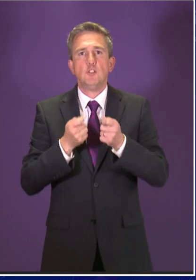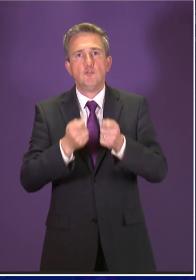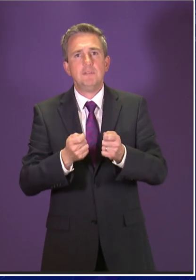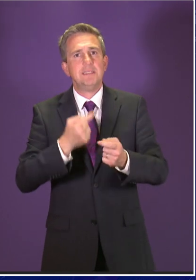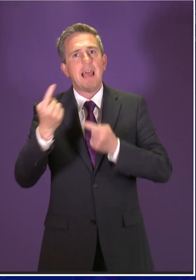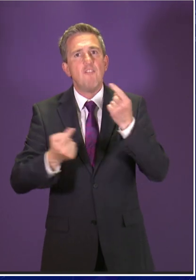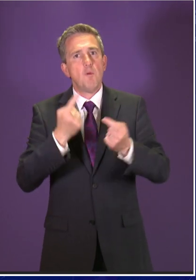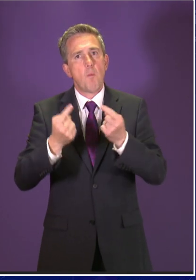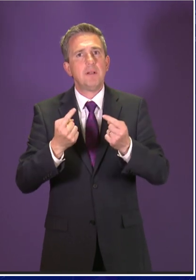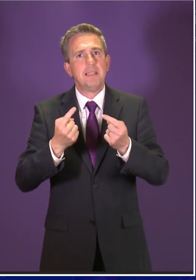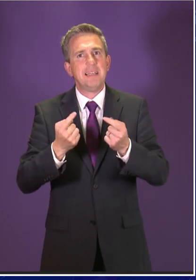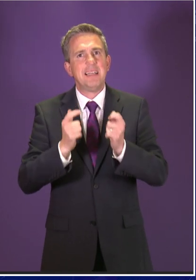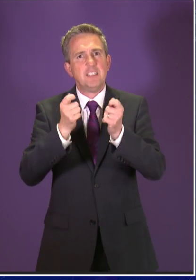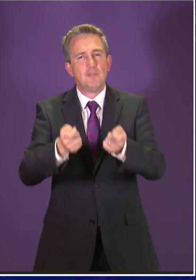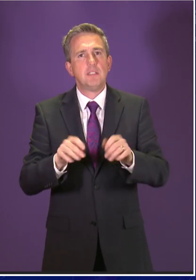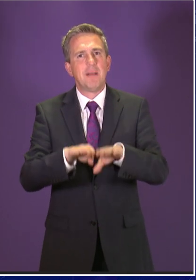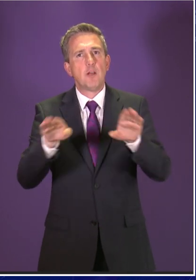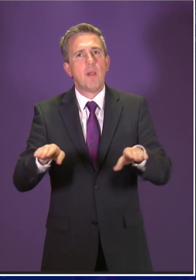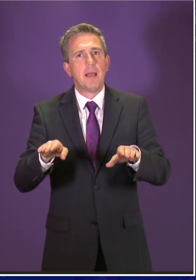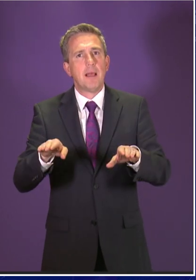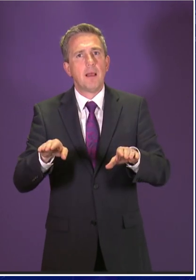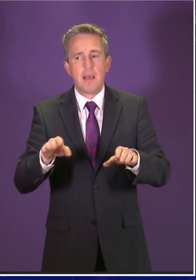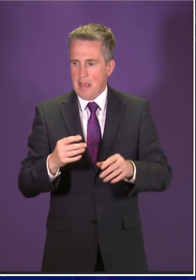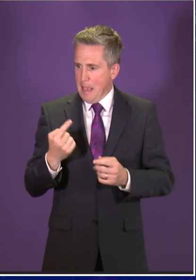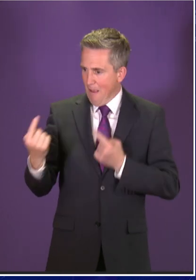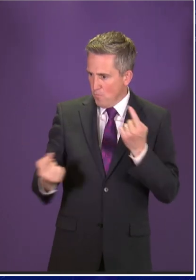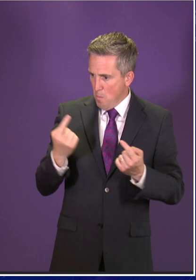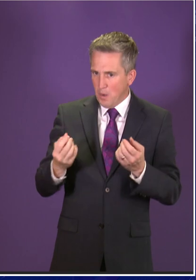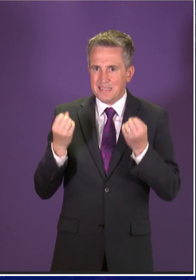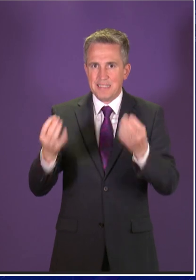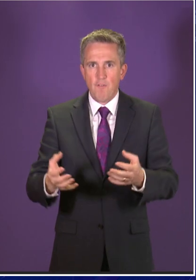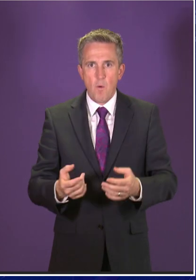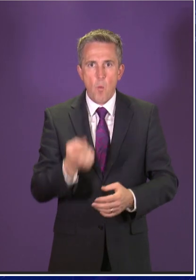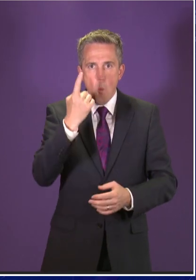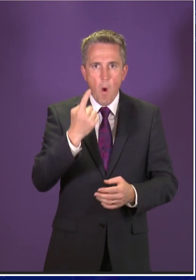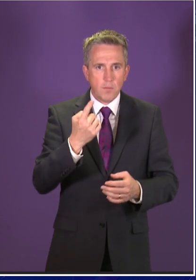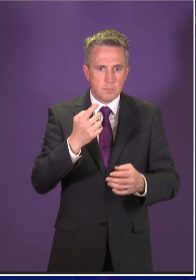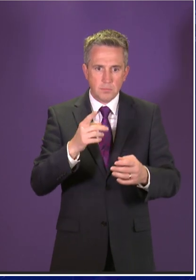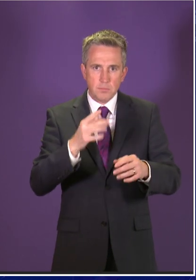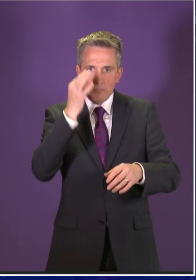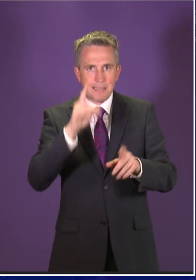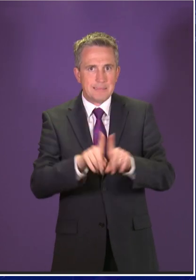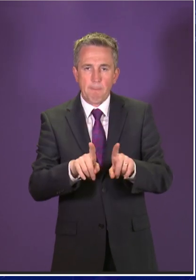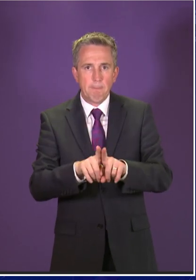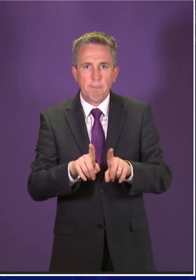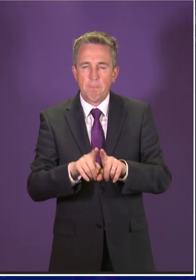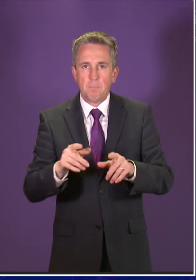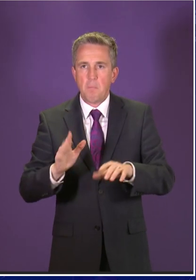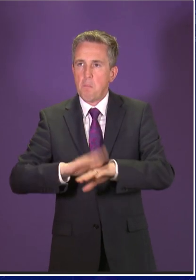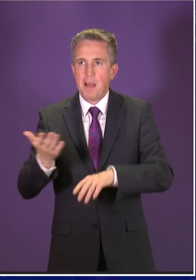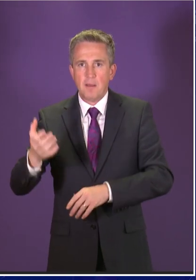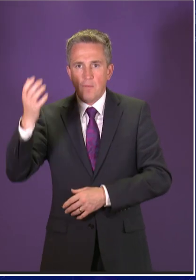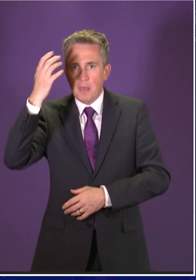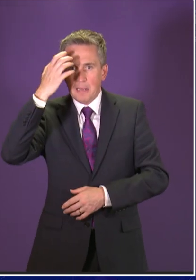equals. It won't give a minute more to powerful sovereigns, nor will